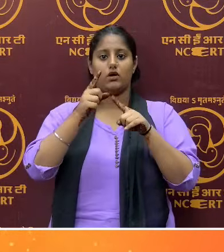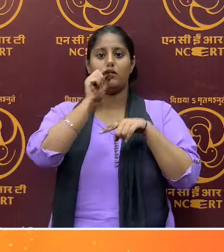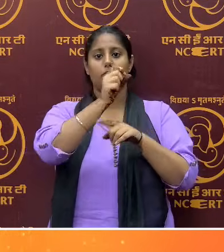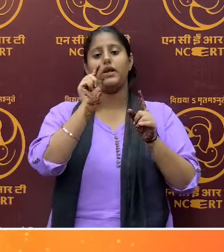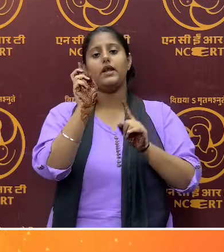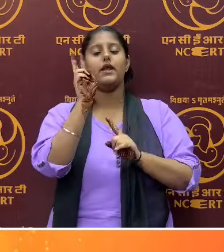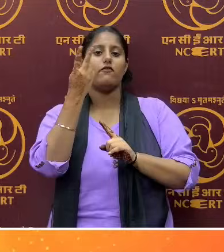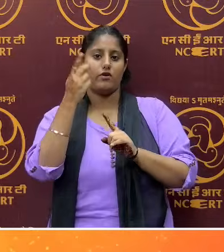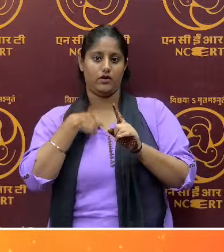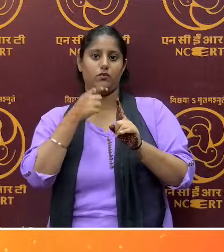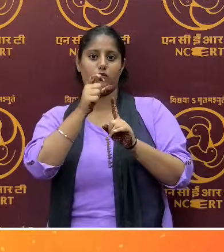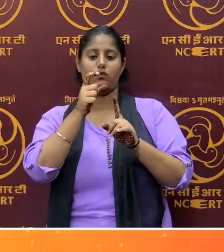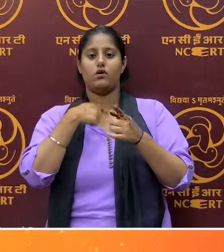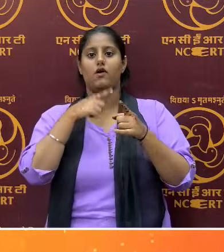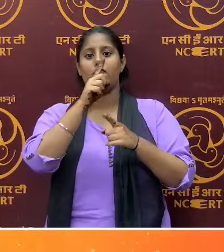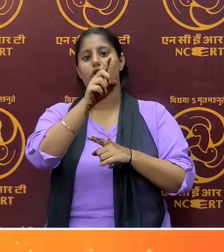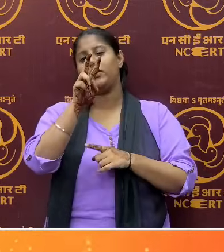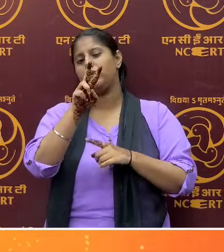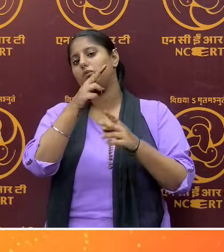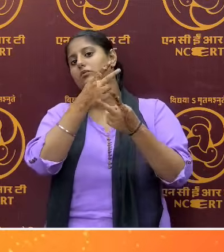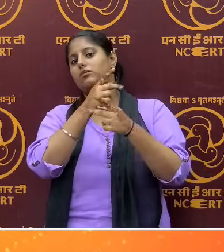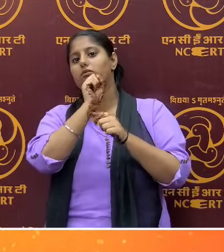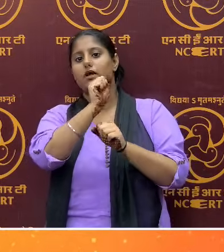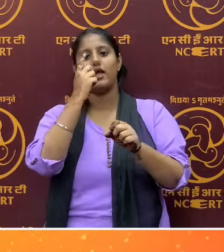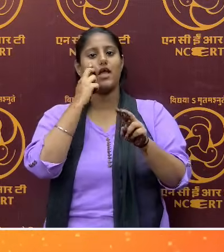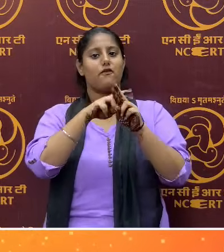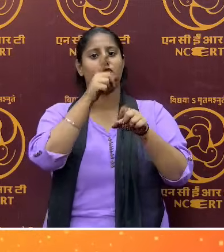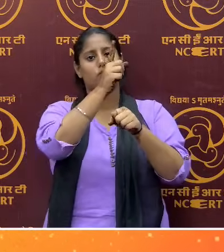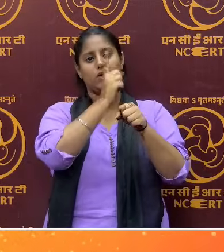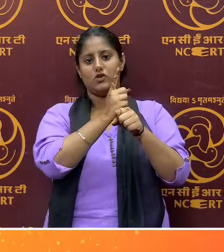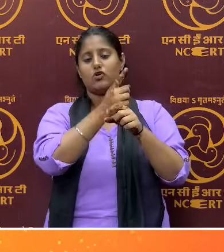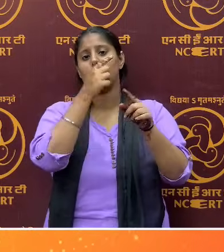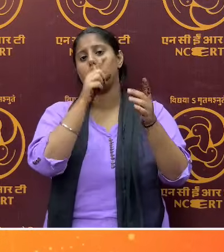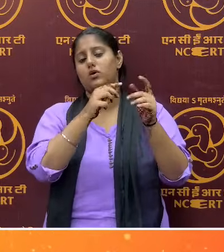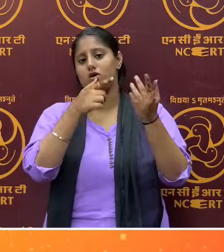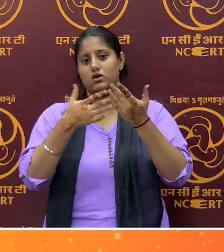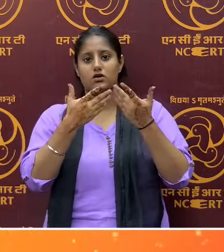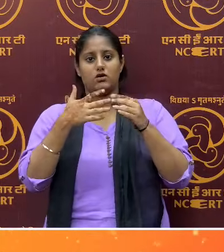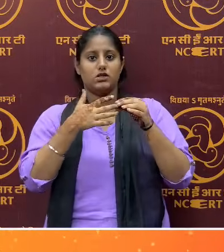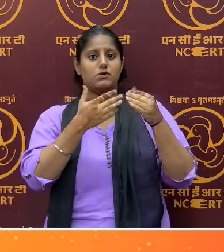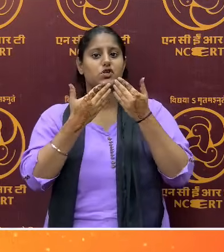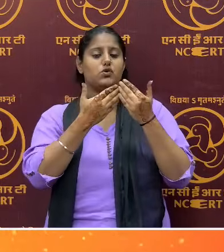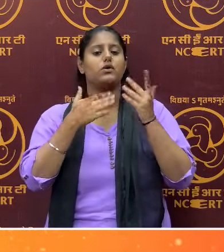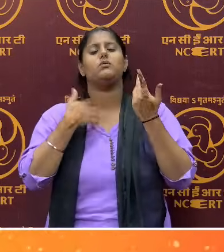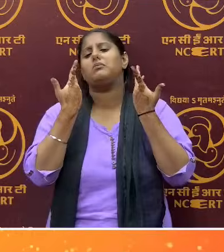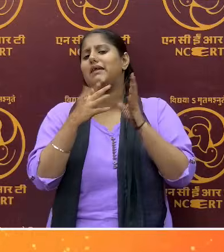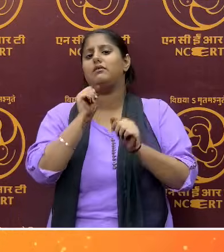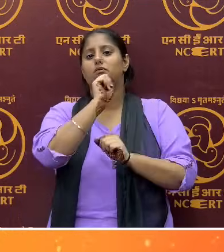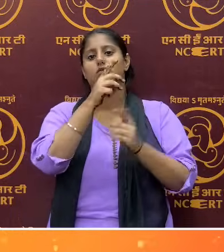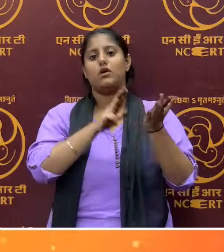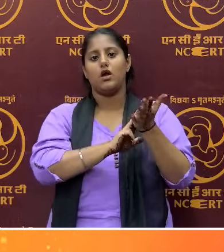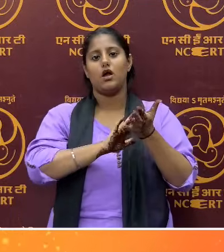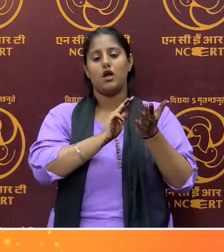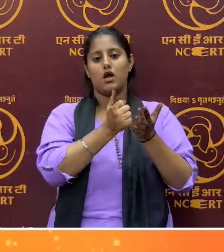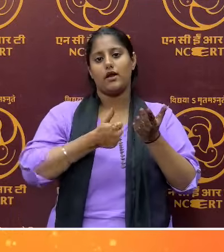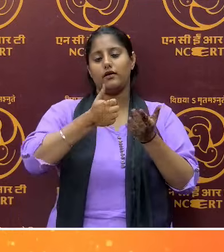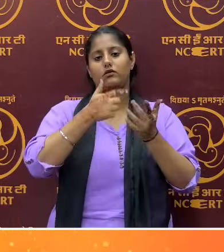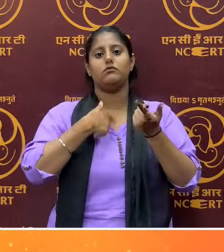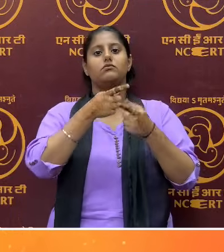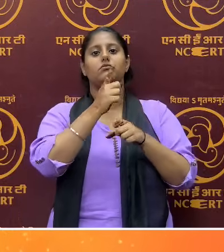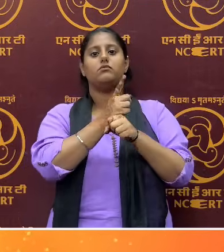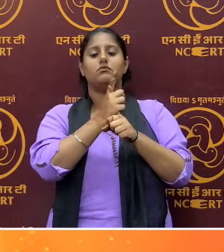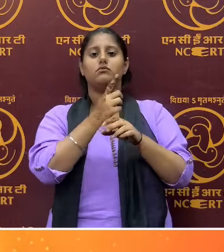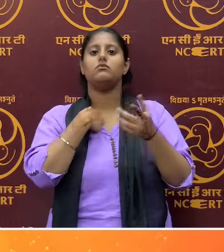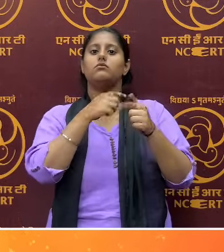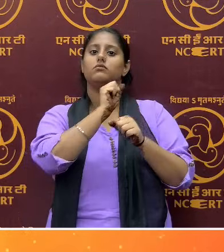particular school which you want to enroll yourself as a teacher, head teacher, or special educator. right. So once I enter all the details, I will click